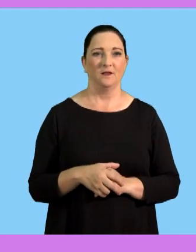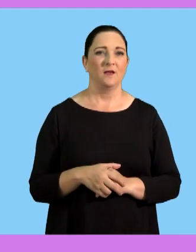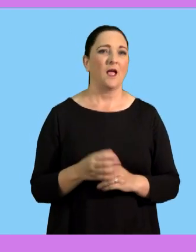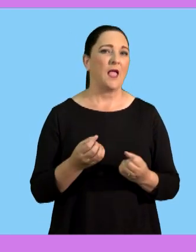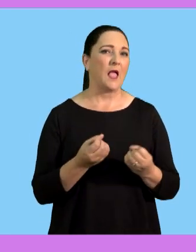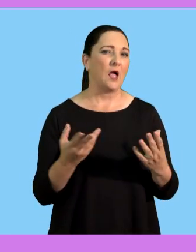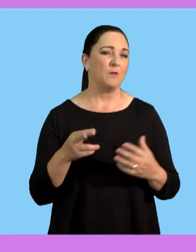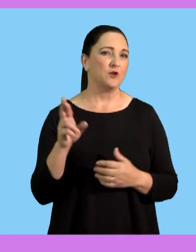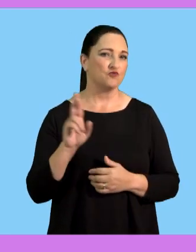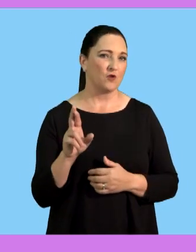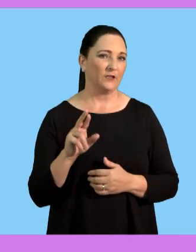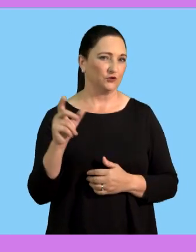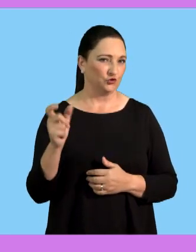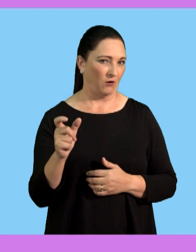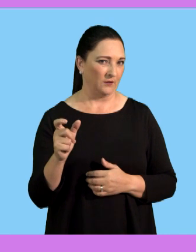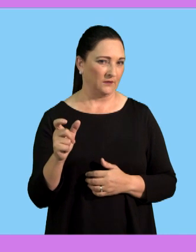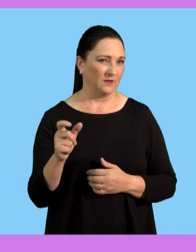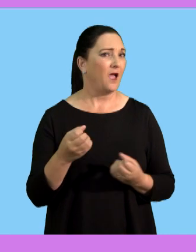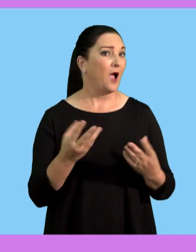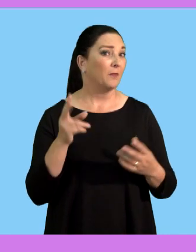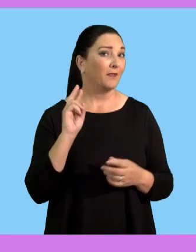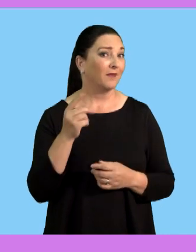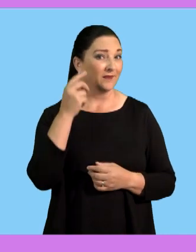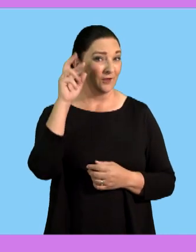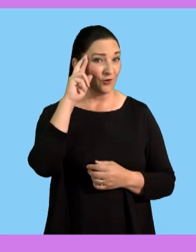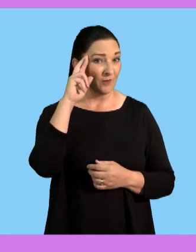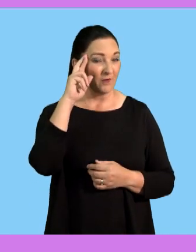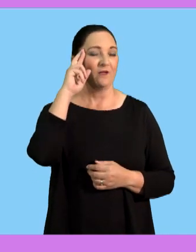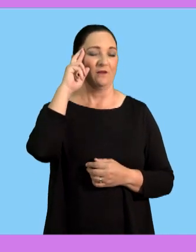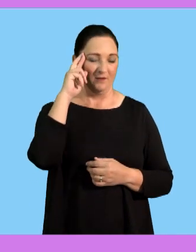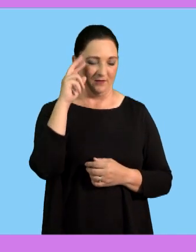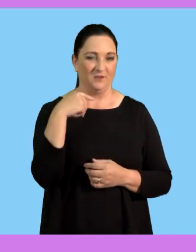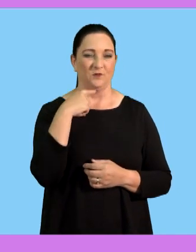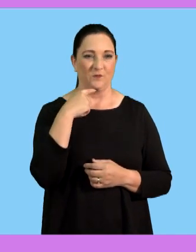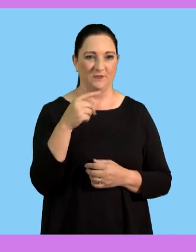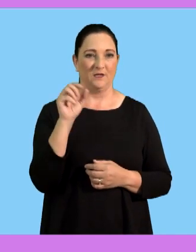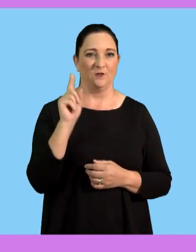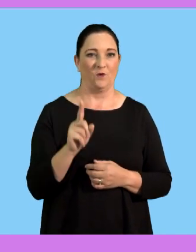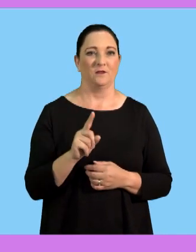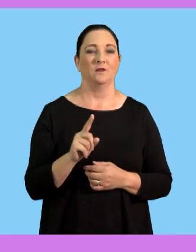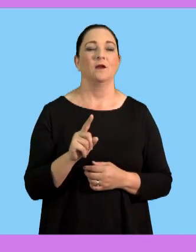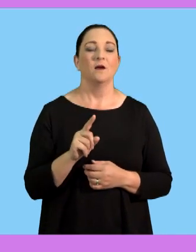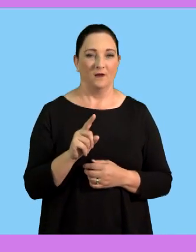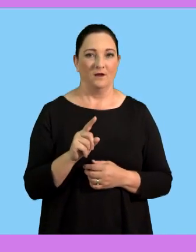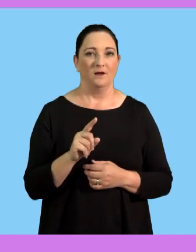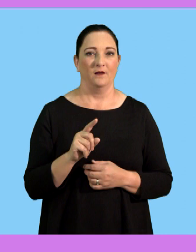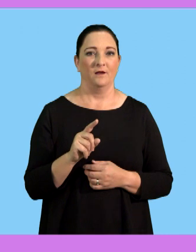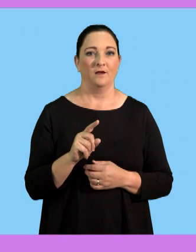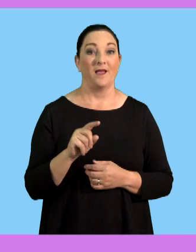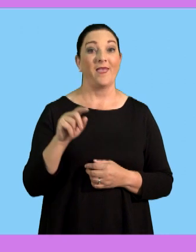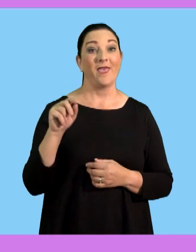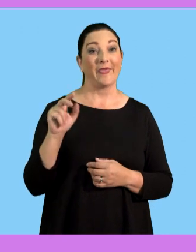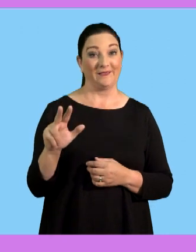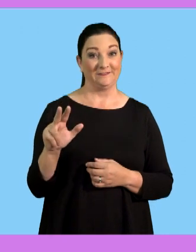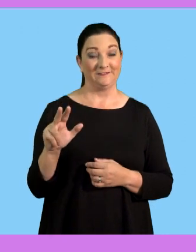by indicating the number of raisin chocolates, right, is how many again? Yes, we said it's 8. Okay, and